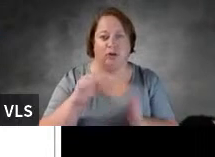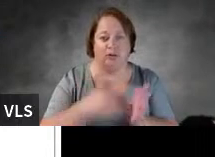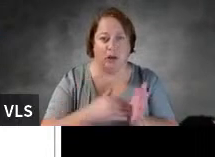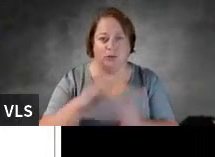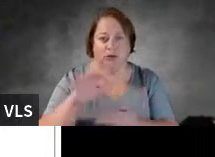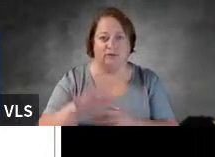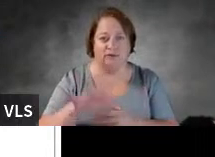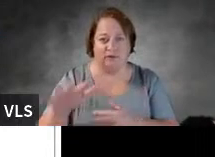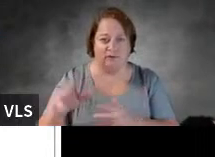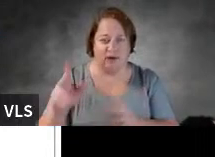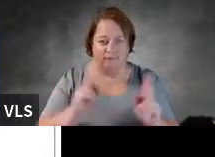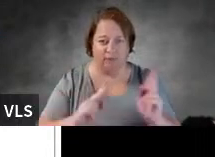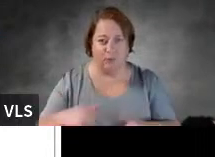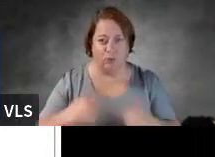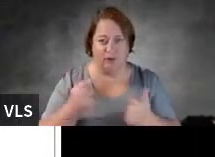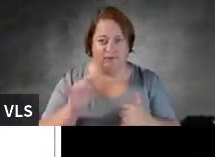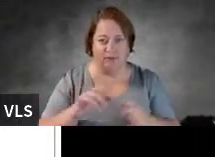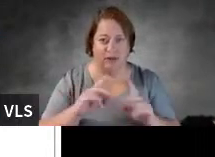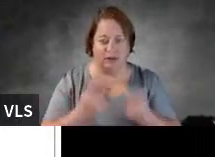residents.